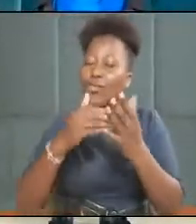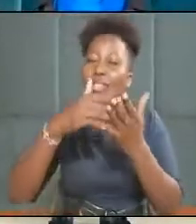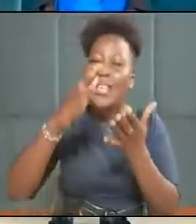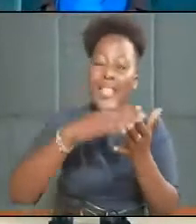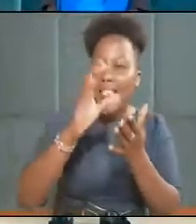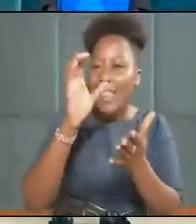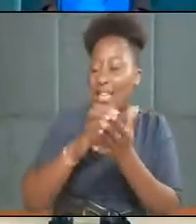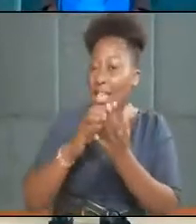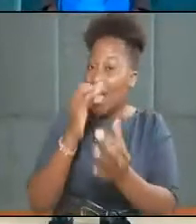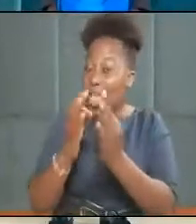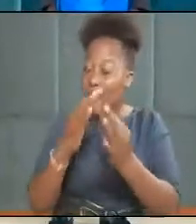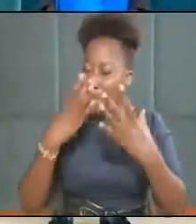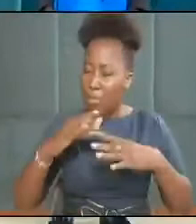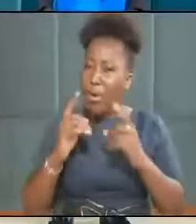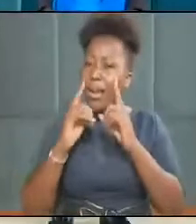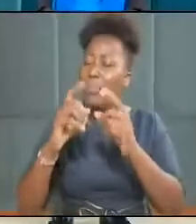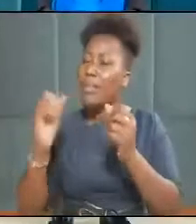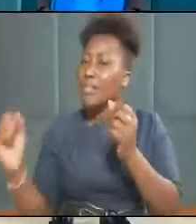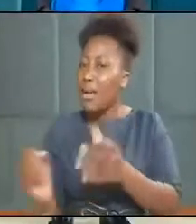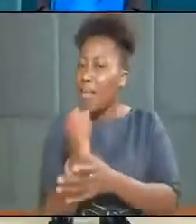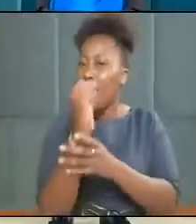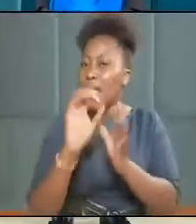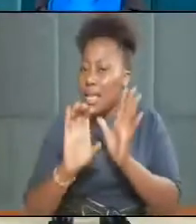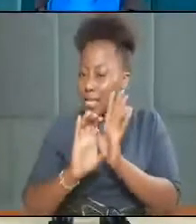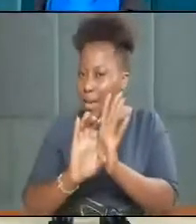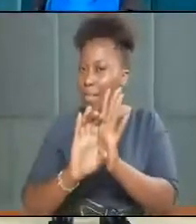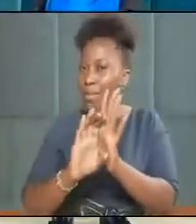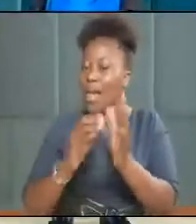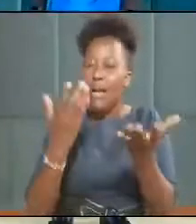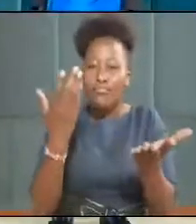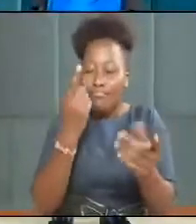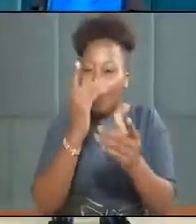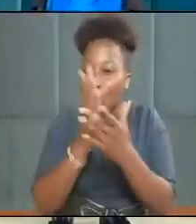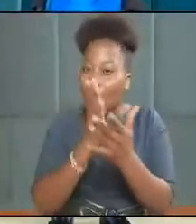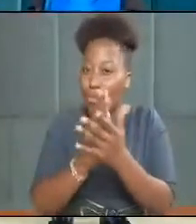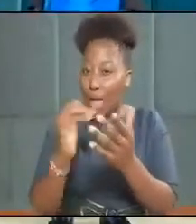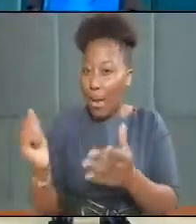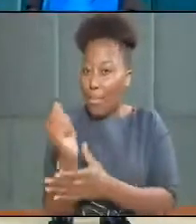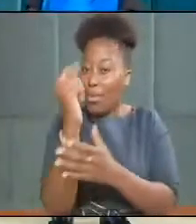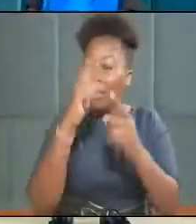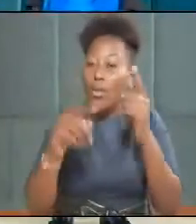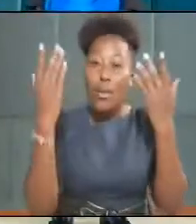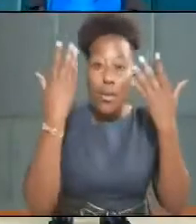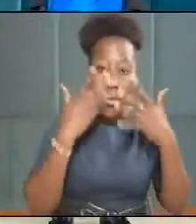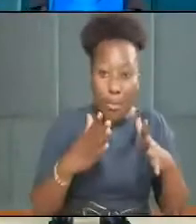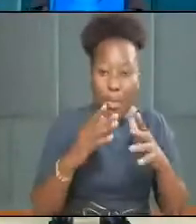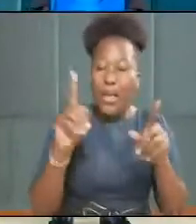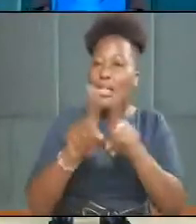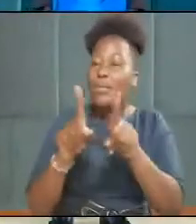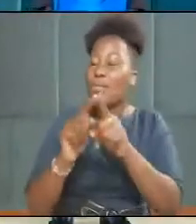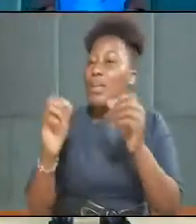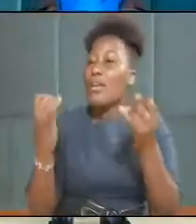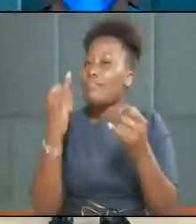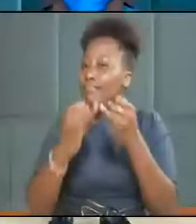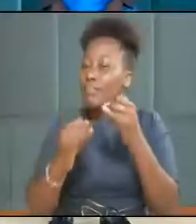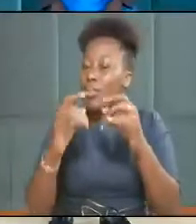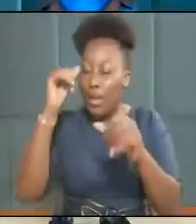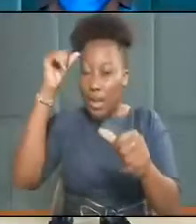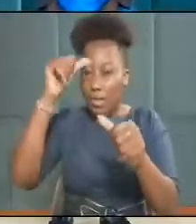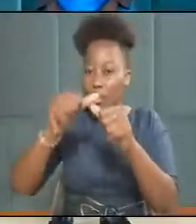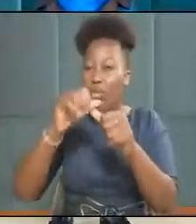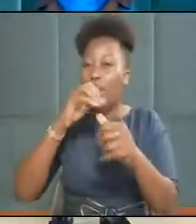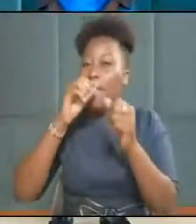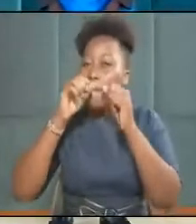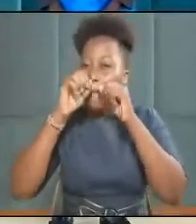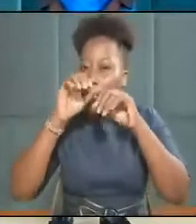case. If these people claim that Abraham is the example, and yet Abraham was circumcised, they too should be circumcised to be reminded of the